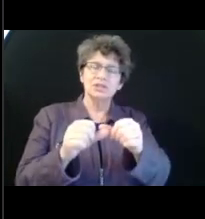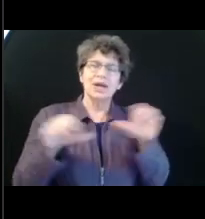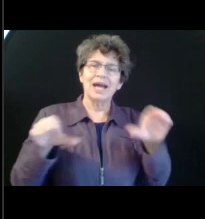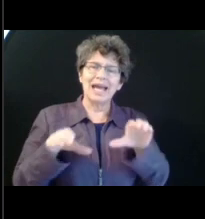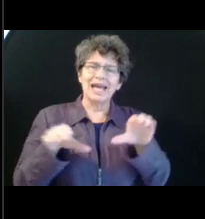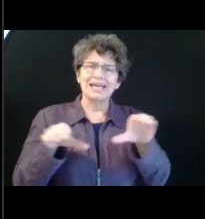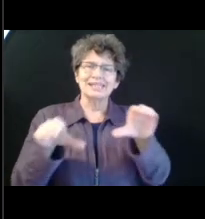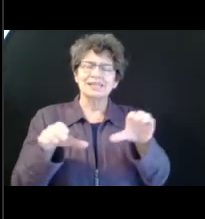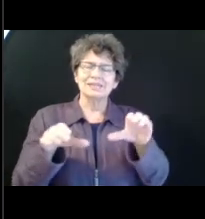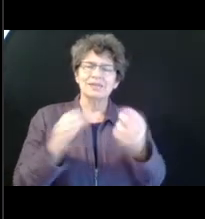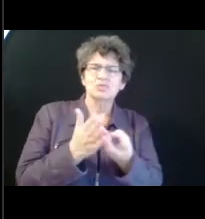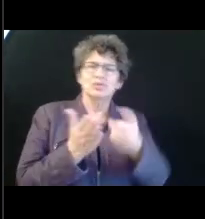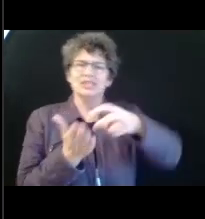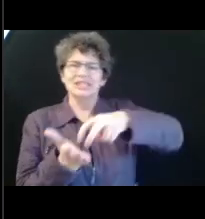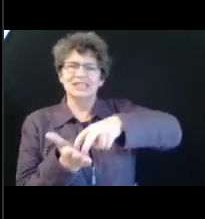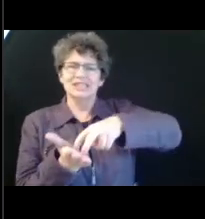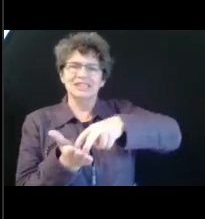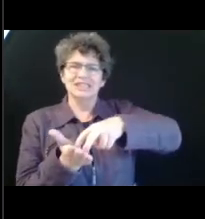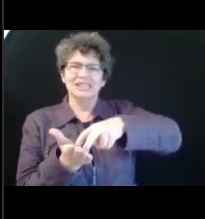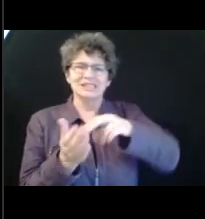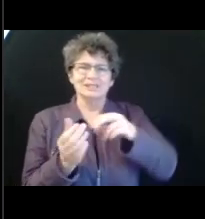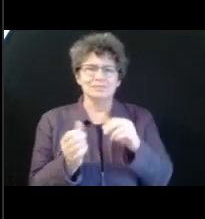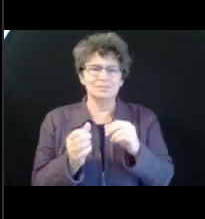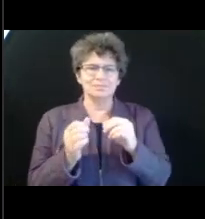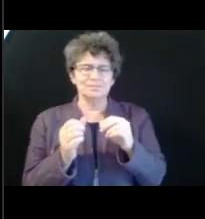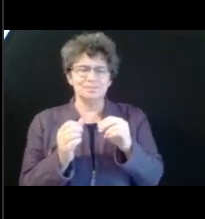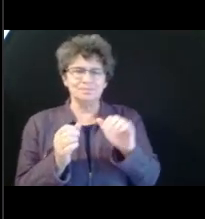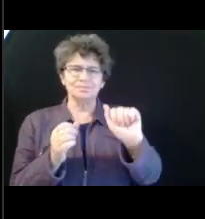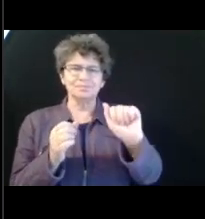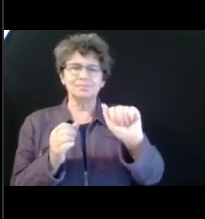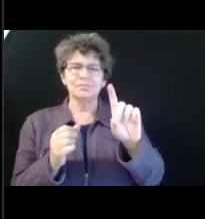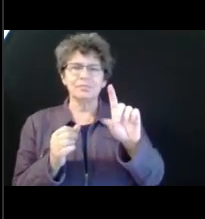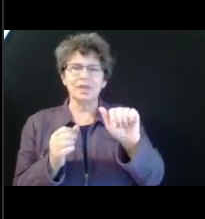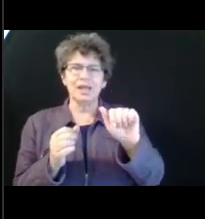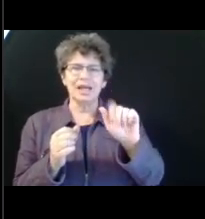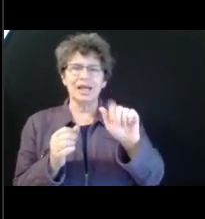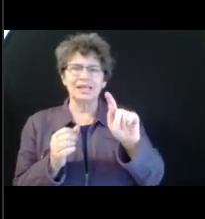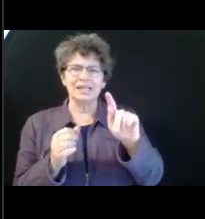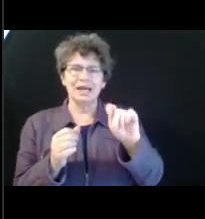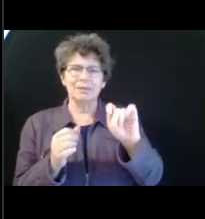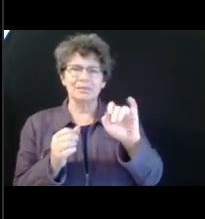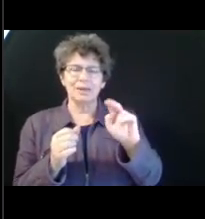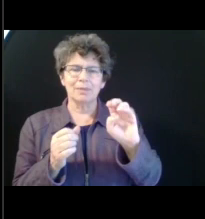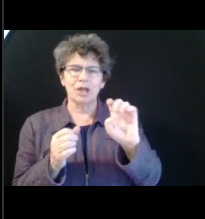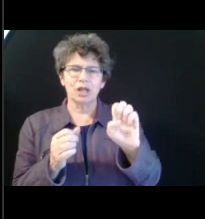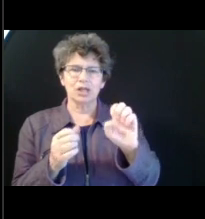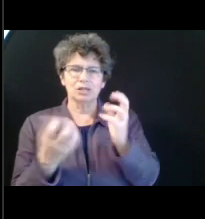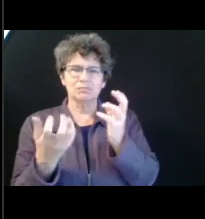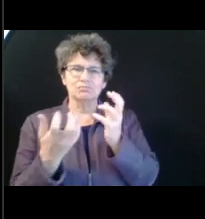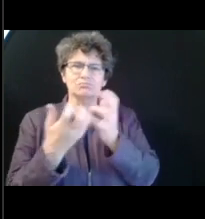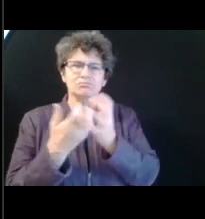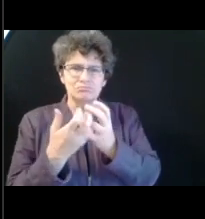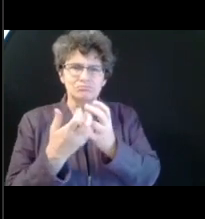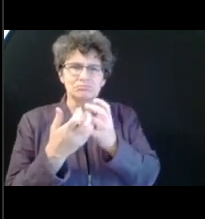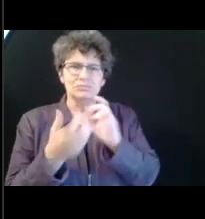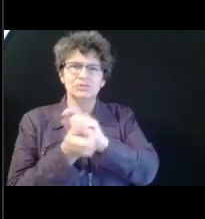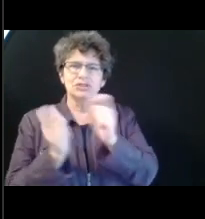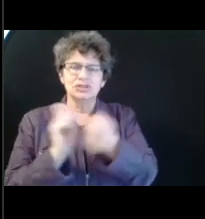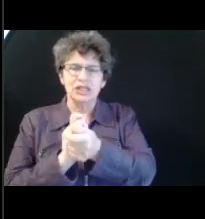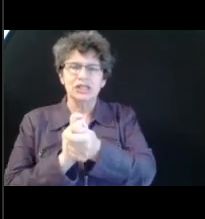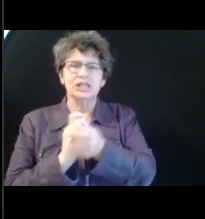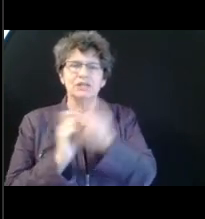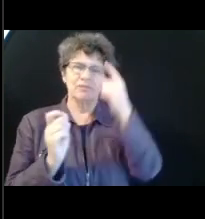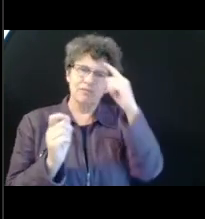gentleman here who comes with his son is now walking with a cane, only that's just happened in the last couple of years.